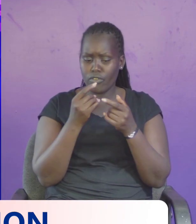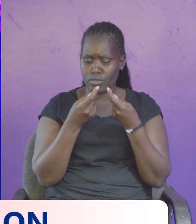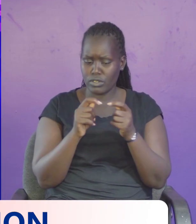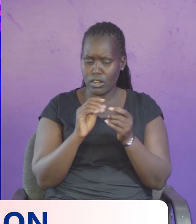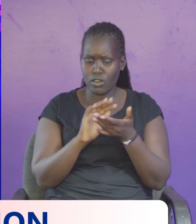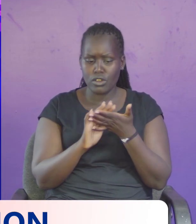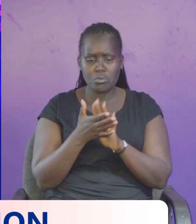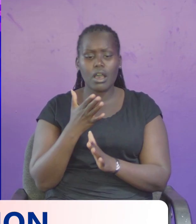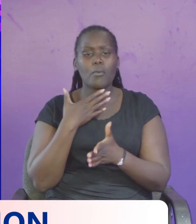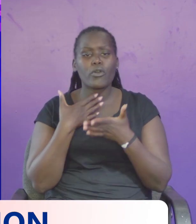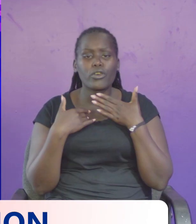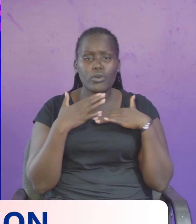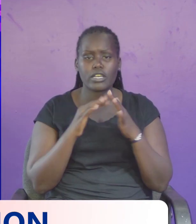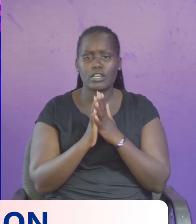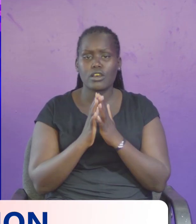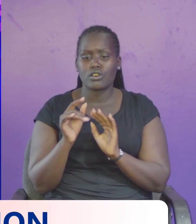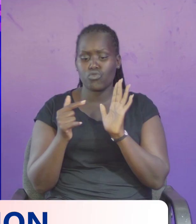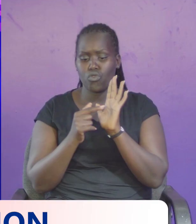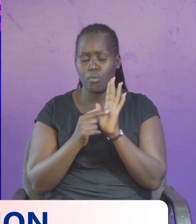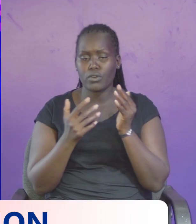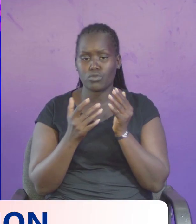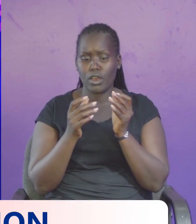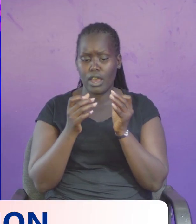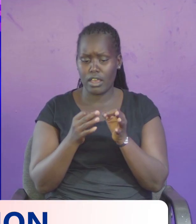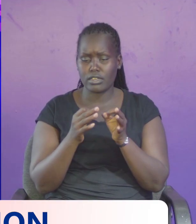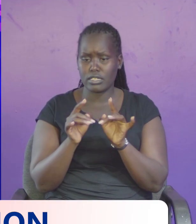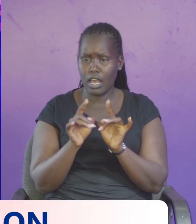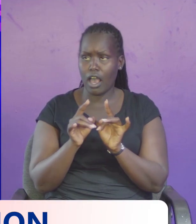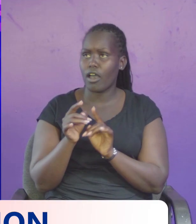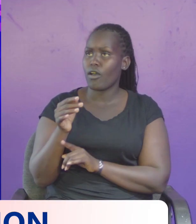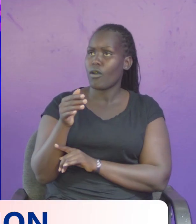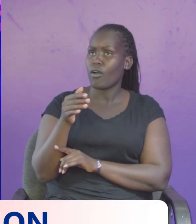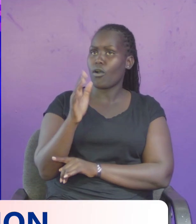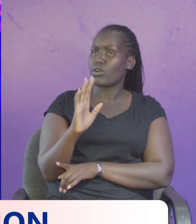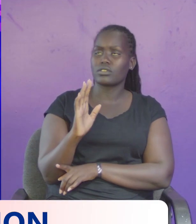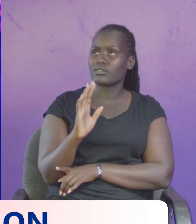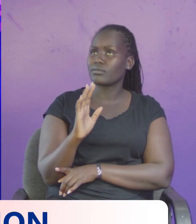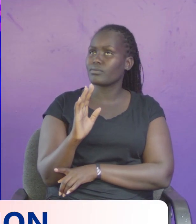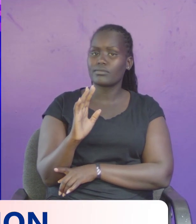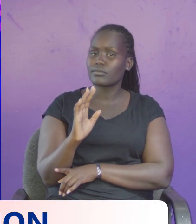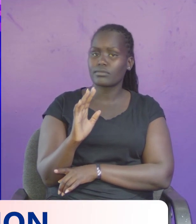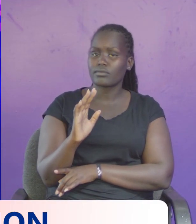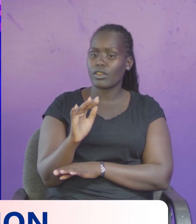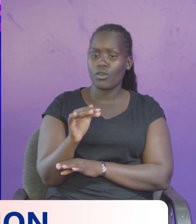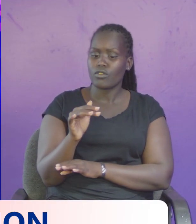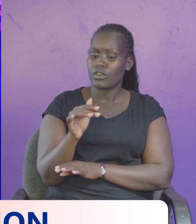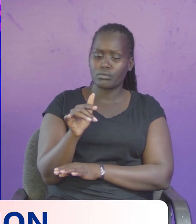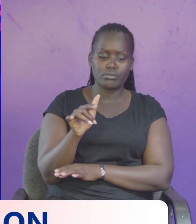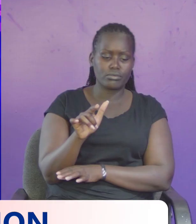mjuaji to a point that hata Mungu mwenyewe yani umemshusha